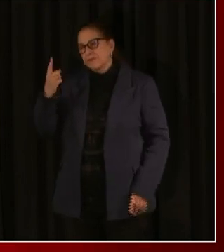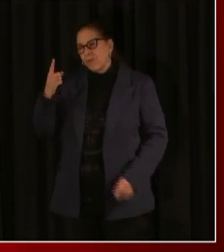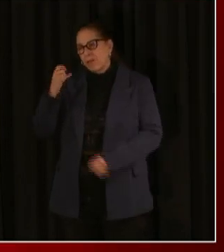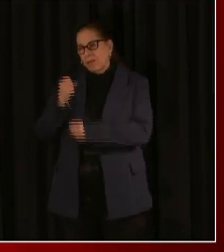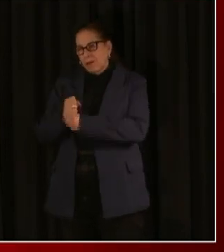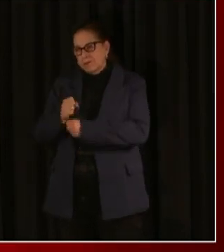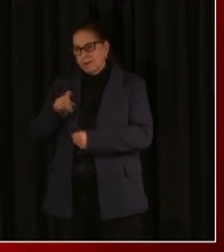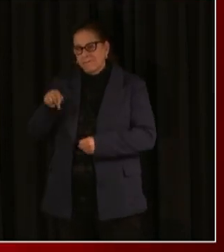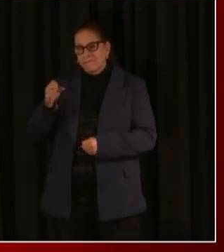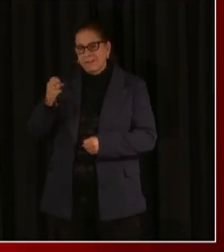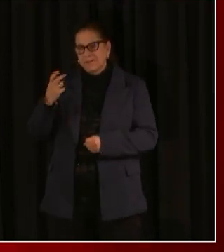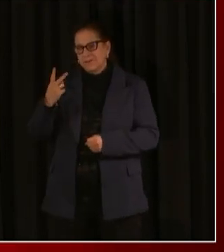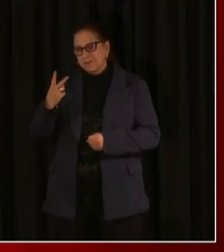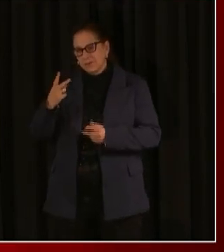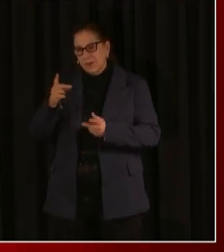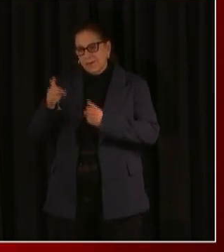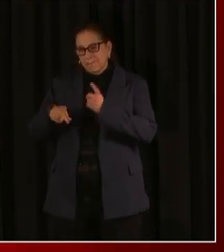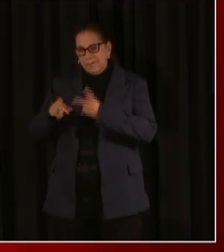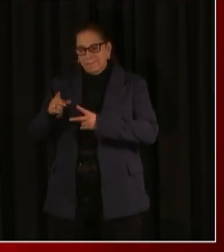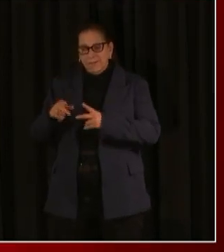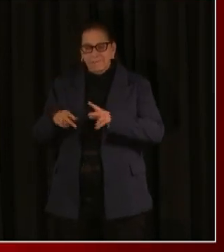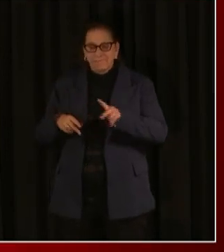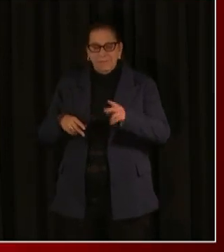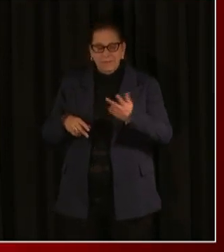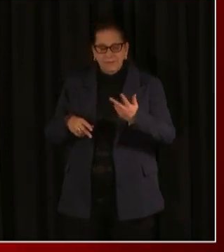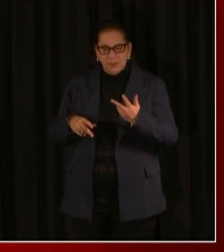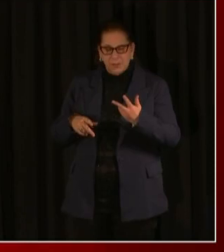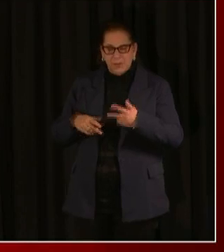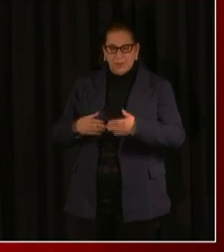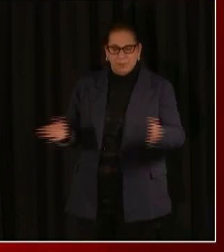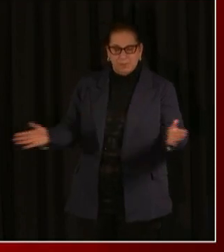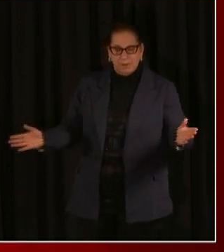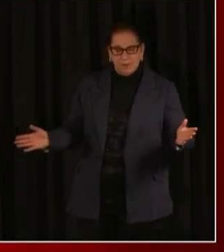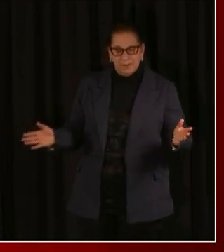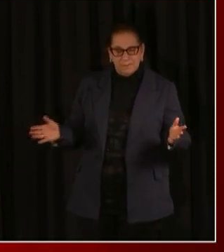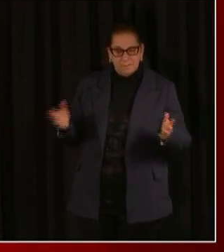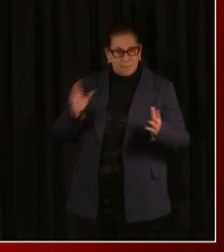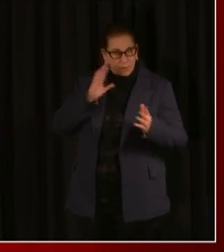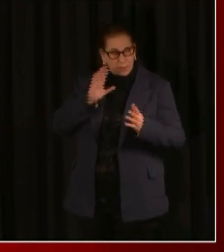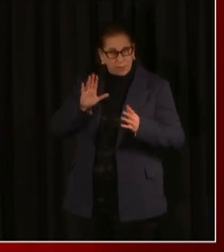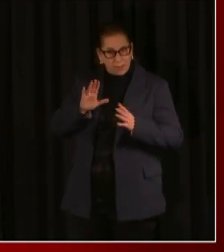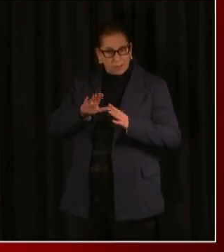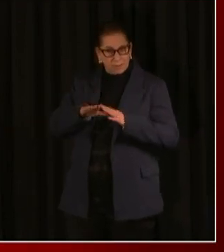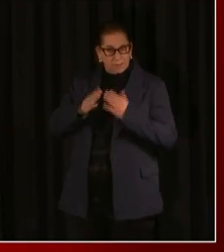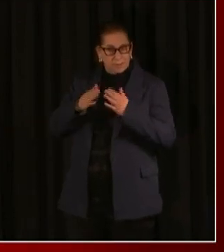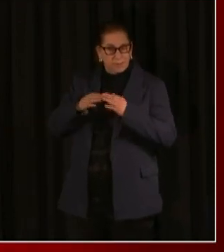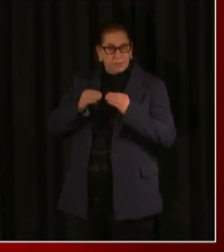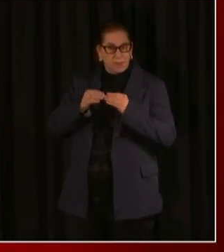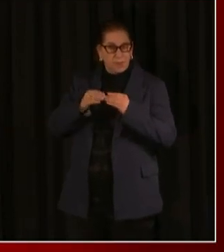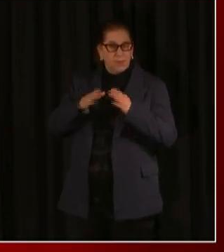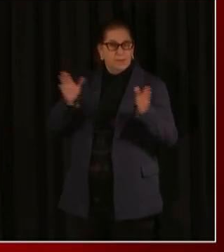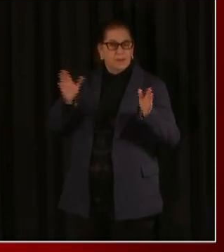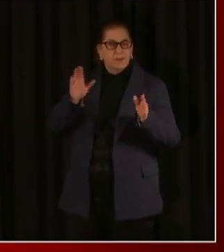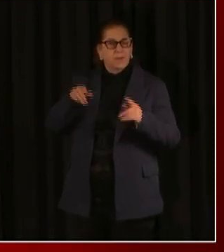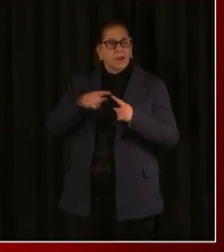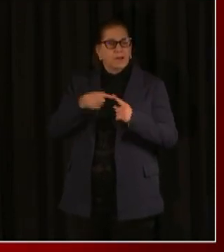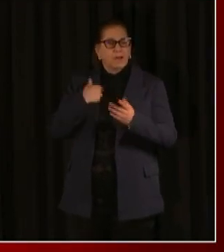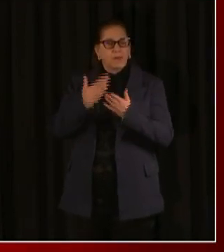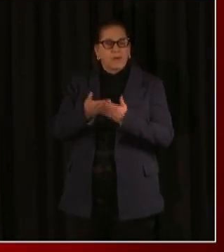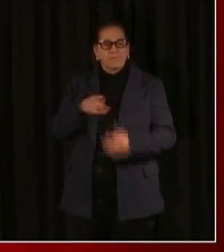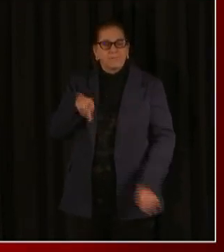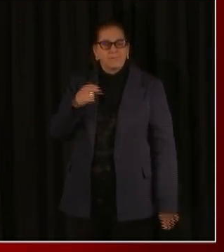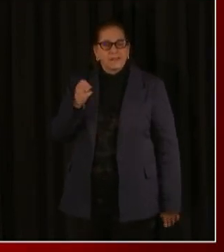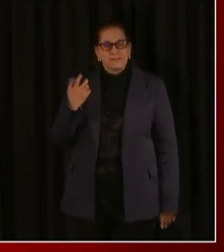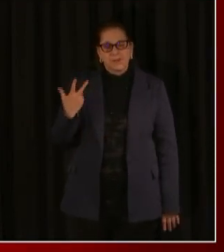teachers, MPD officers, and the like. I was wondering if you could comment more on when we can expect to be